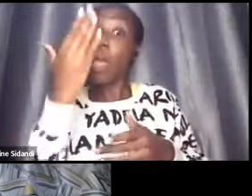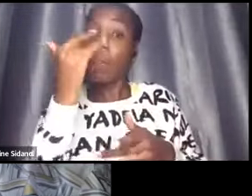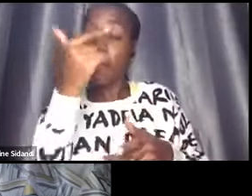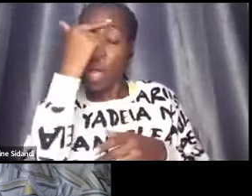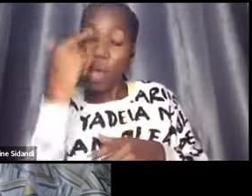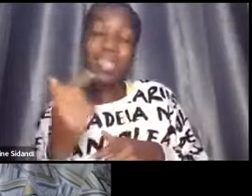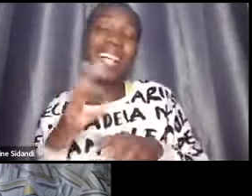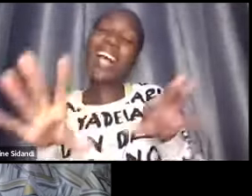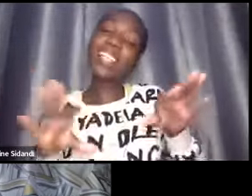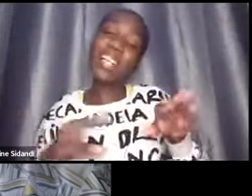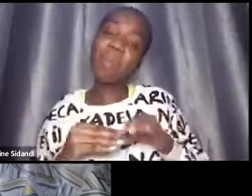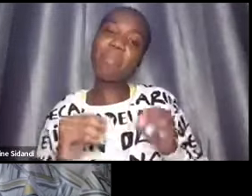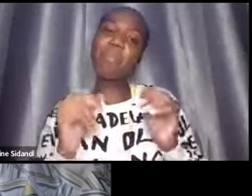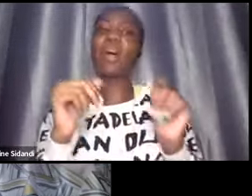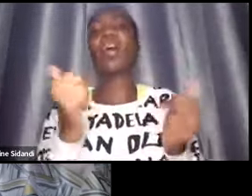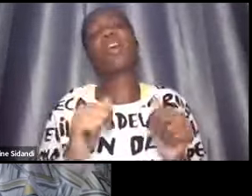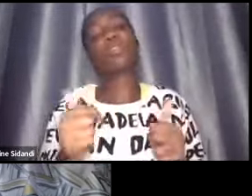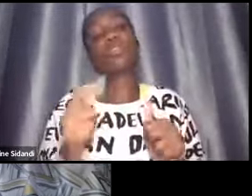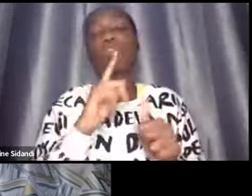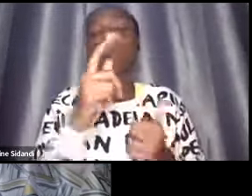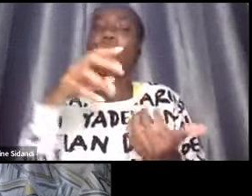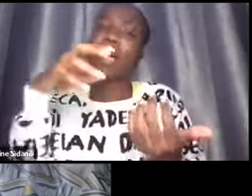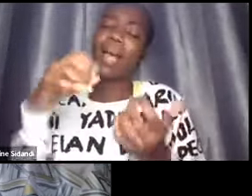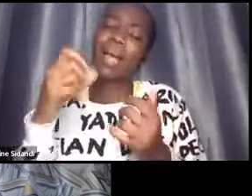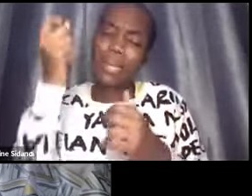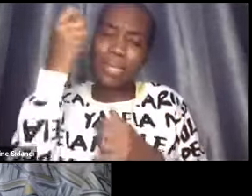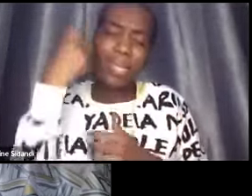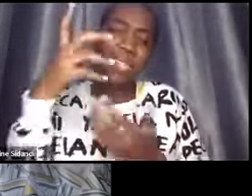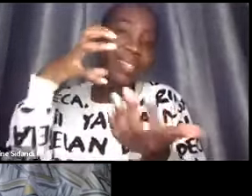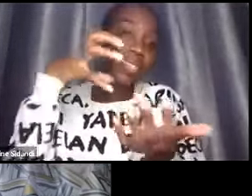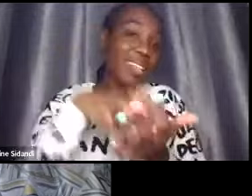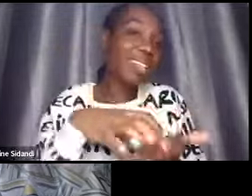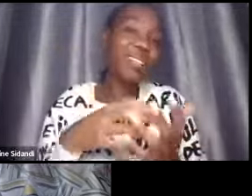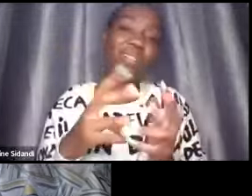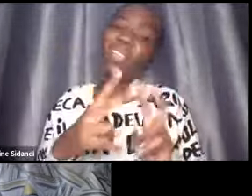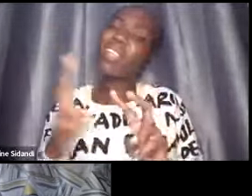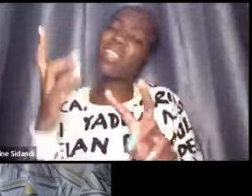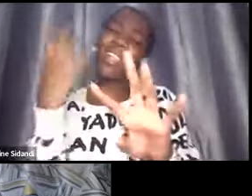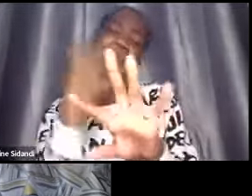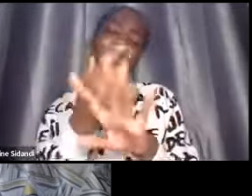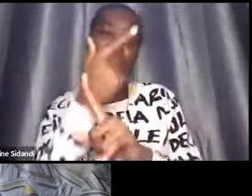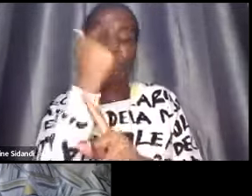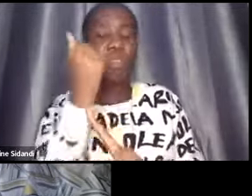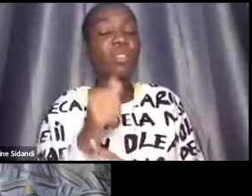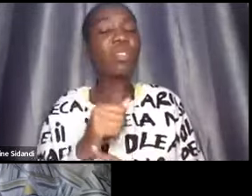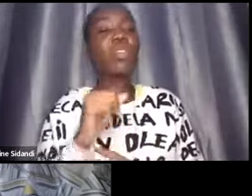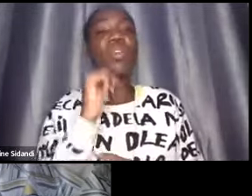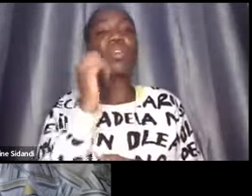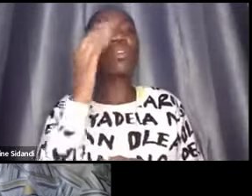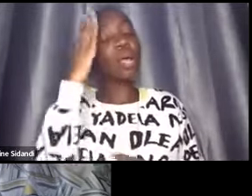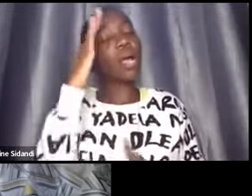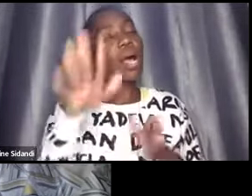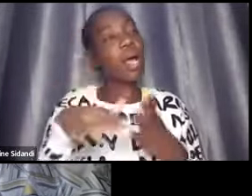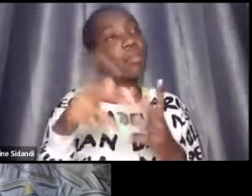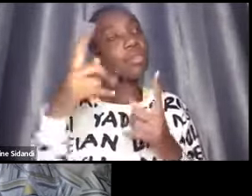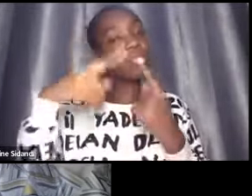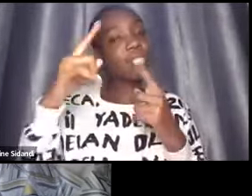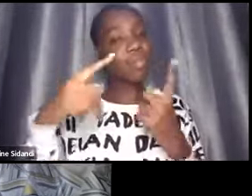So understanding the stages that you find these people in determines how successful you can be as a family mediator. I've seen